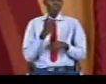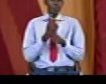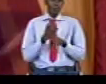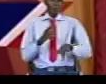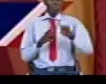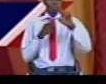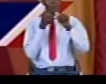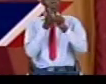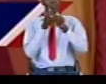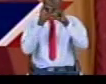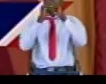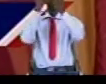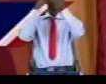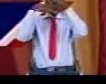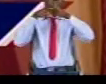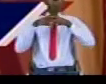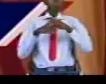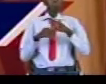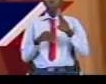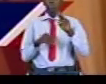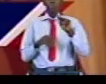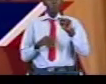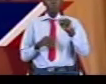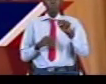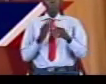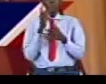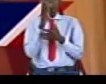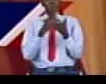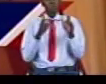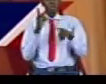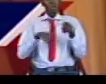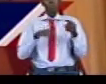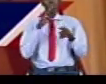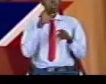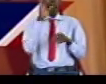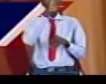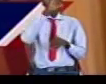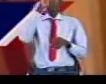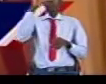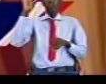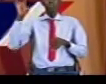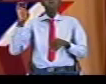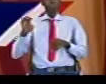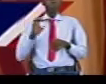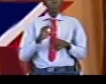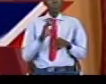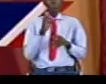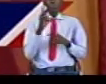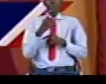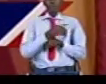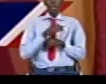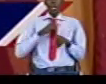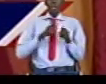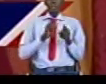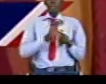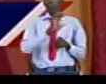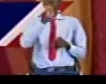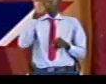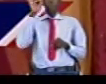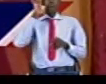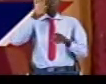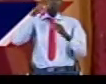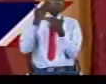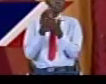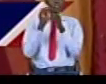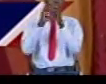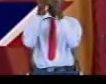at all. A person cannot just be walking, roaming about, and he says, one day I will just find myself in heaven one day. No, it's a planned